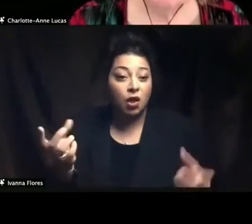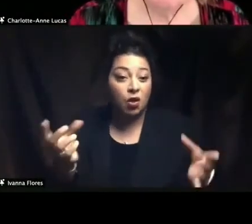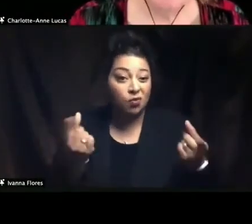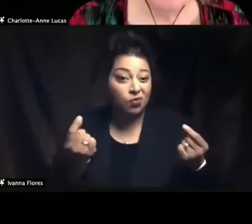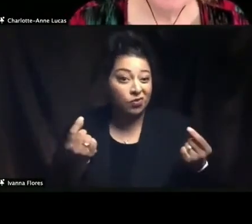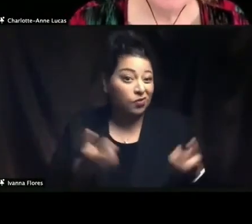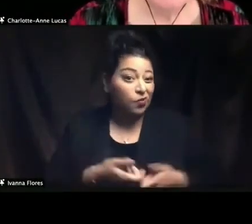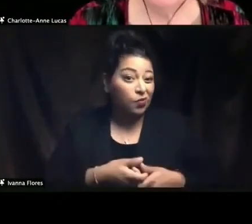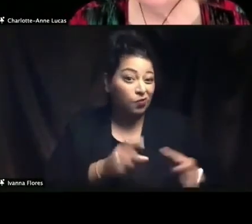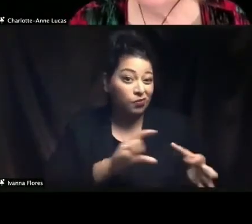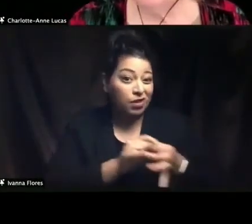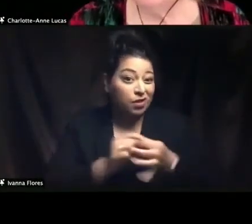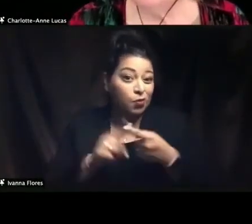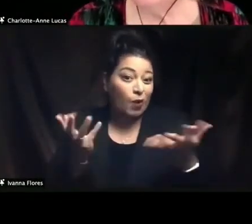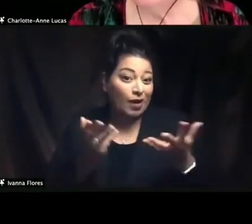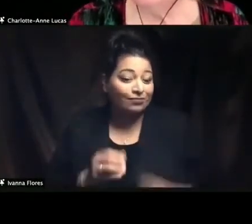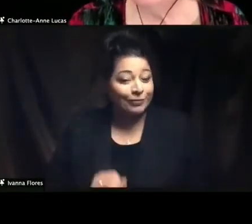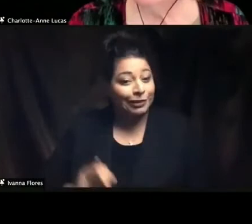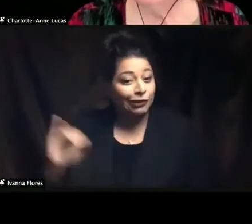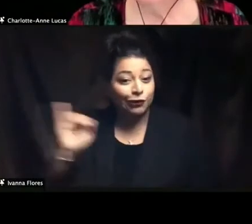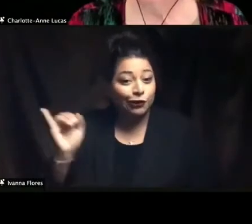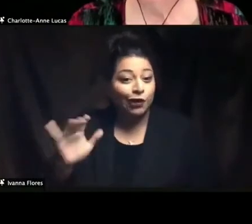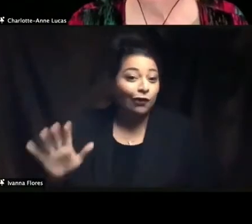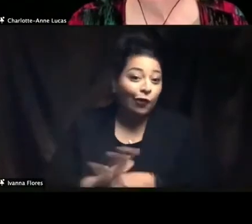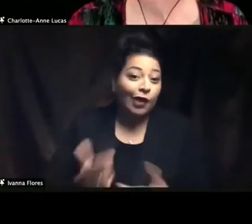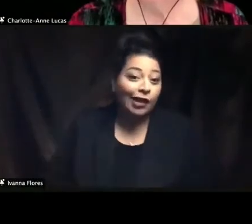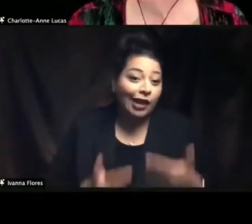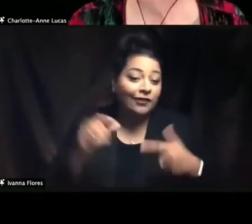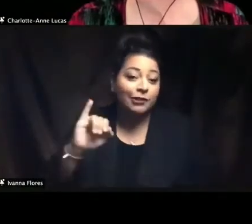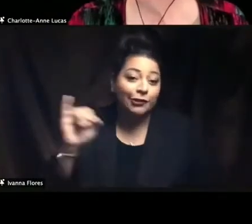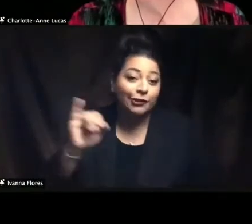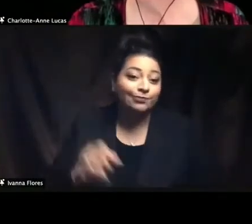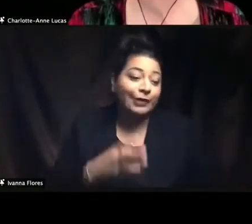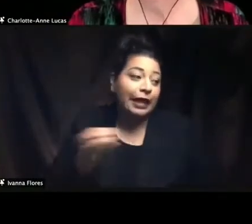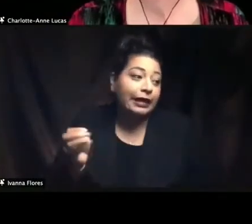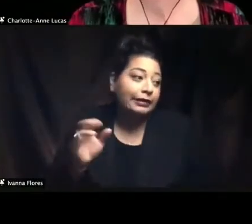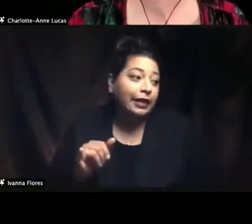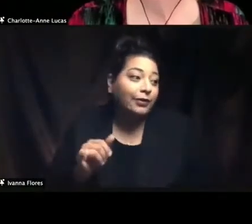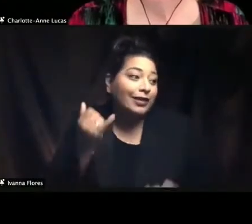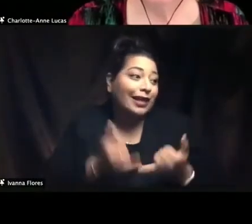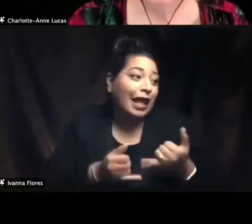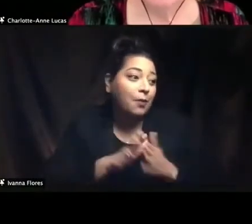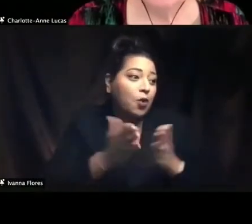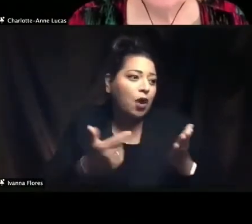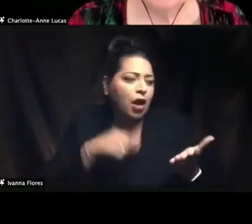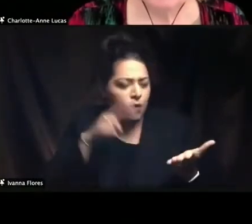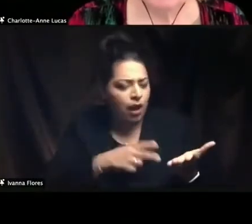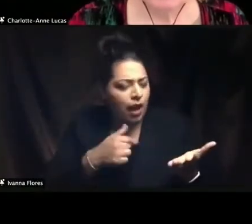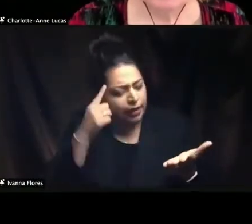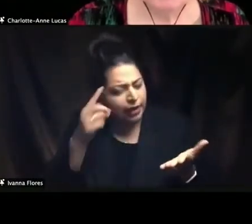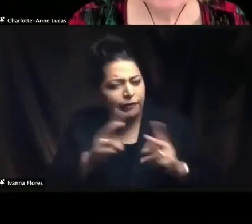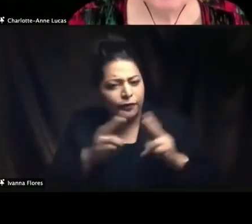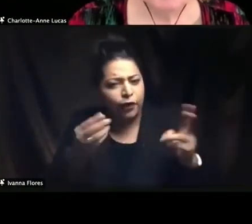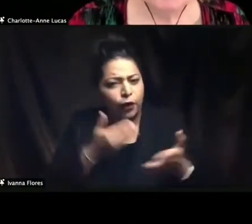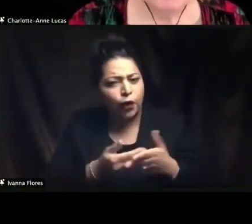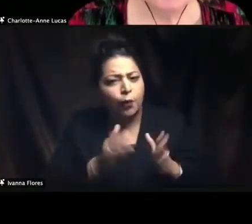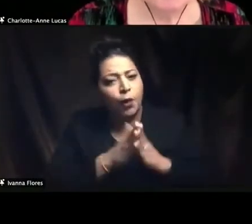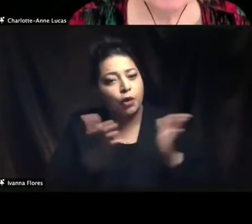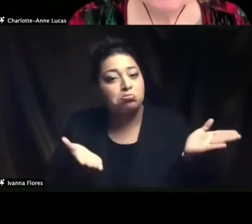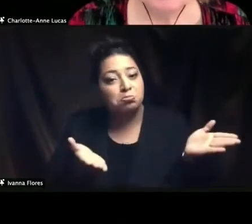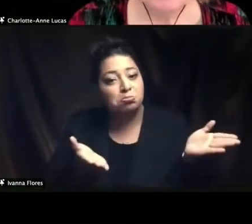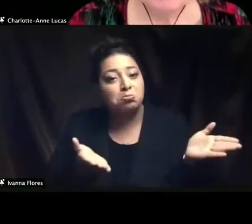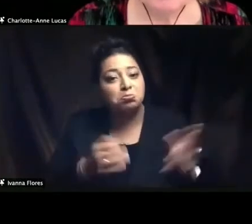a book about whole life insurance. And that was the last book I read. I think it's a very good book.